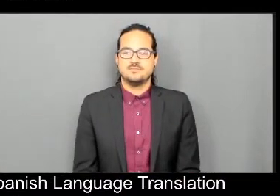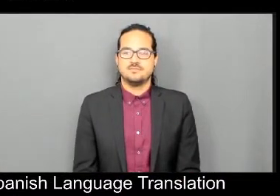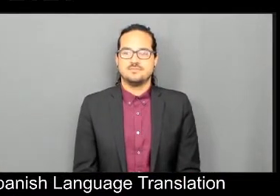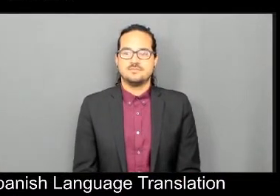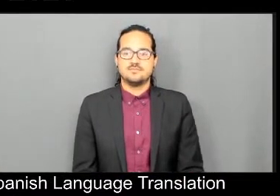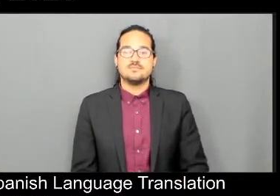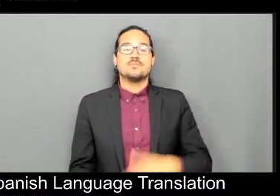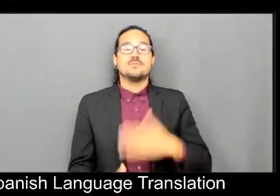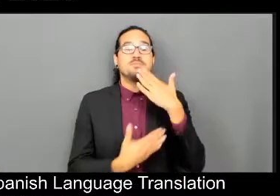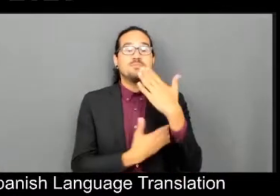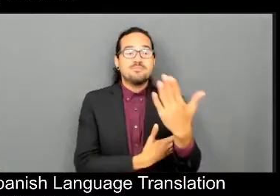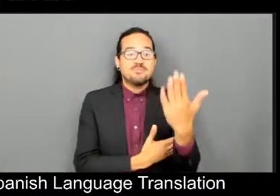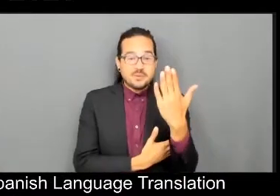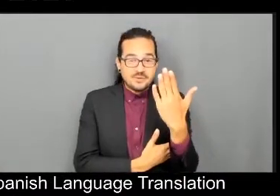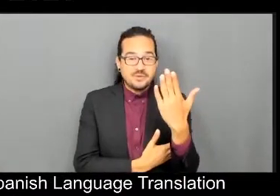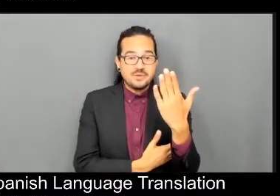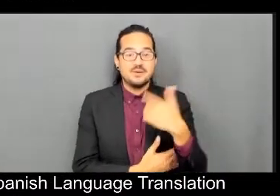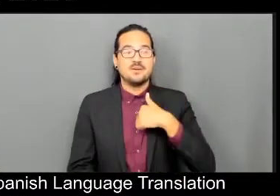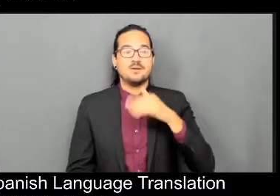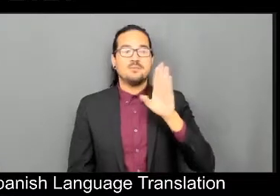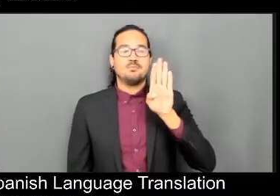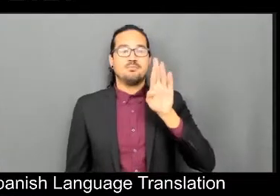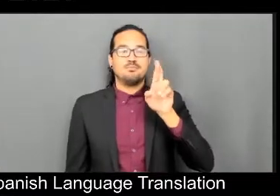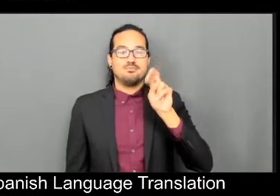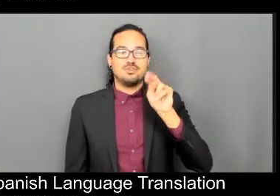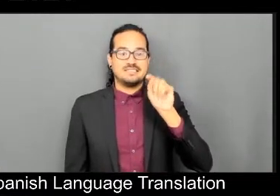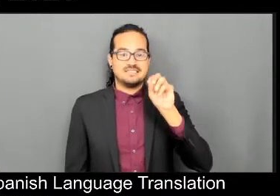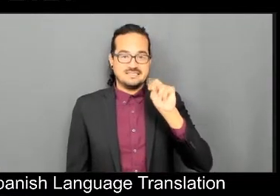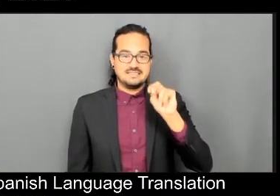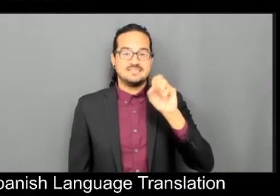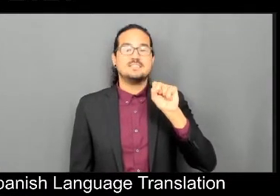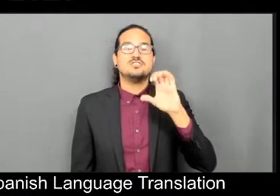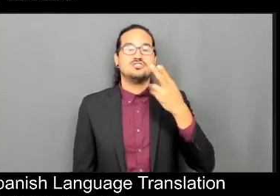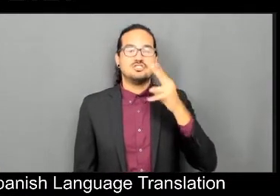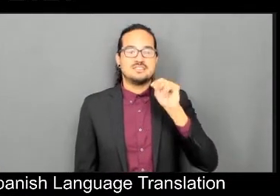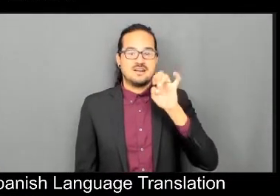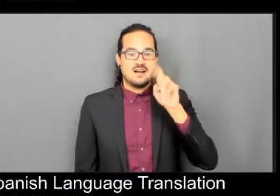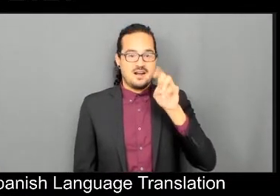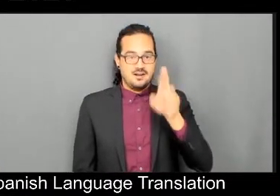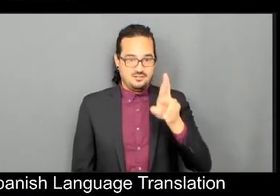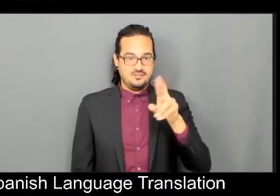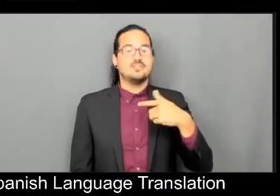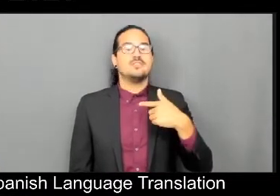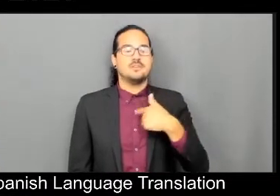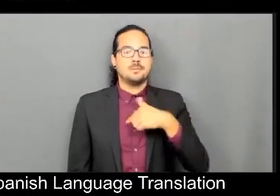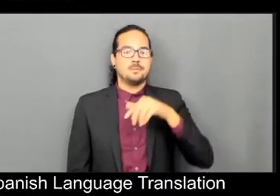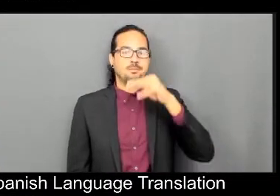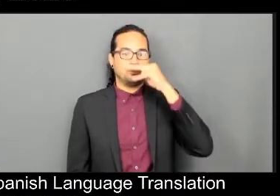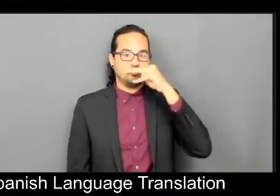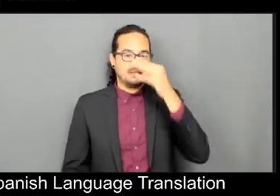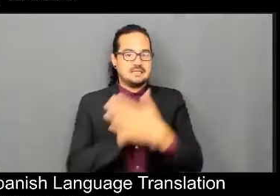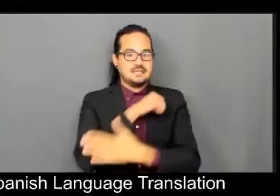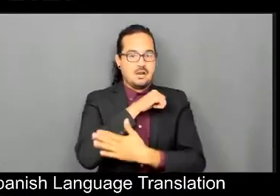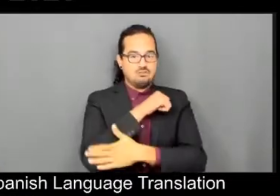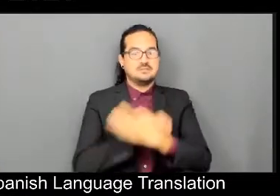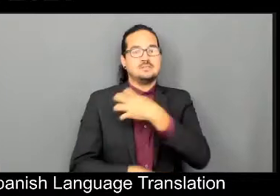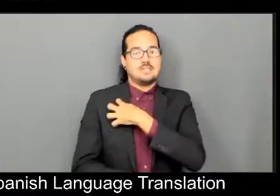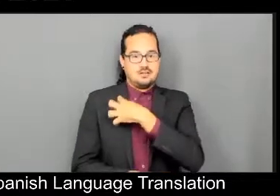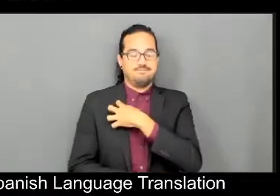Good morning, everyone. Brendan Schneider from the Sheriff's Office. So yesterday evening, we